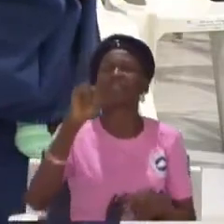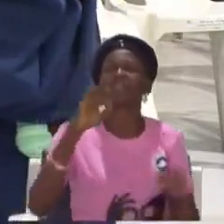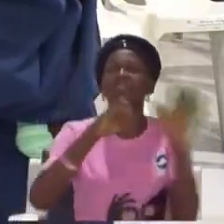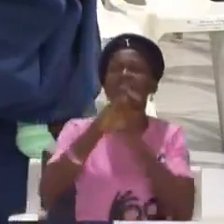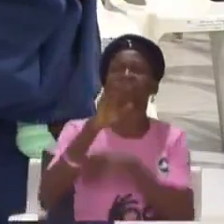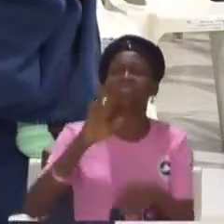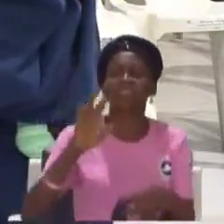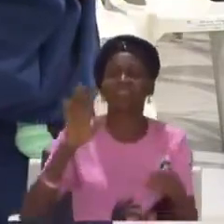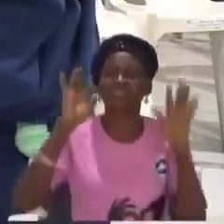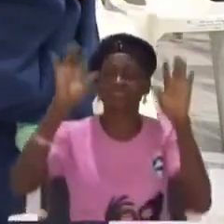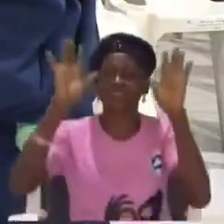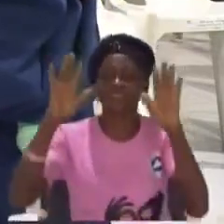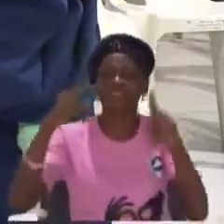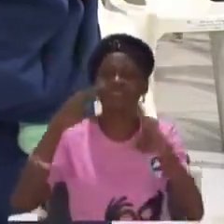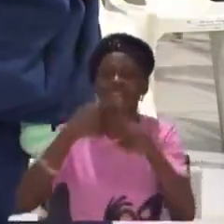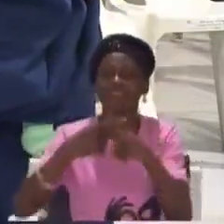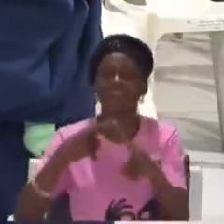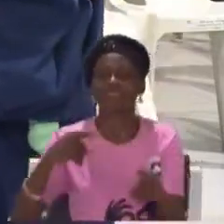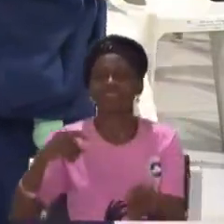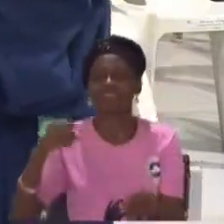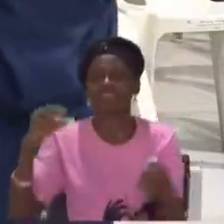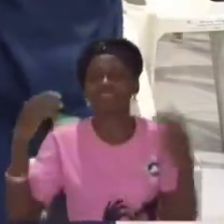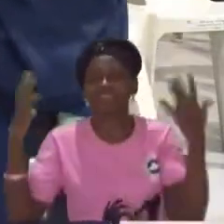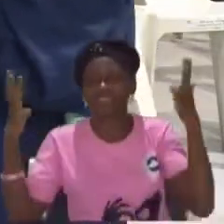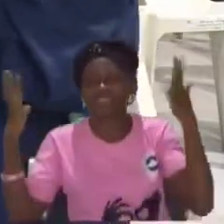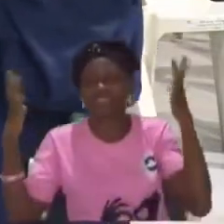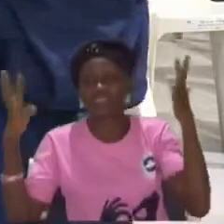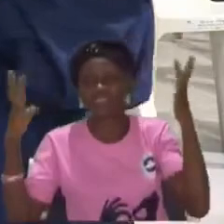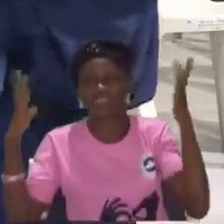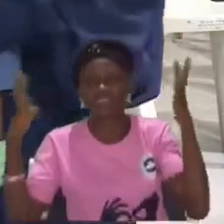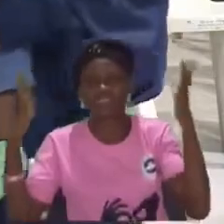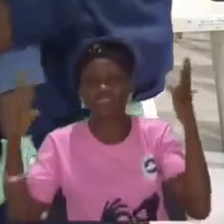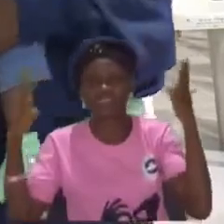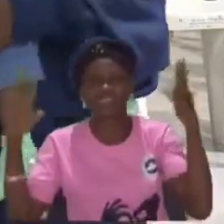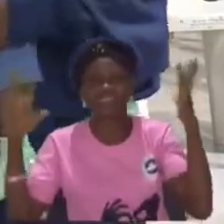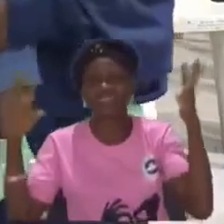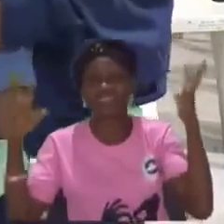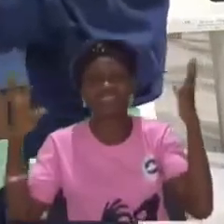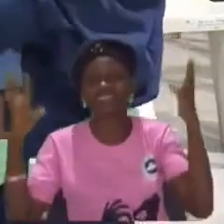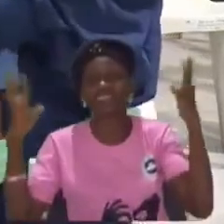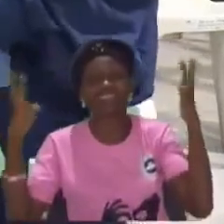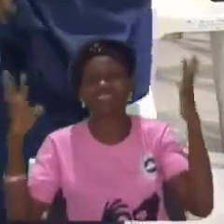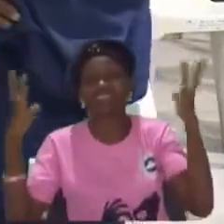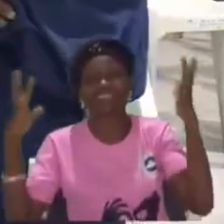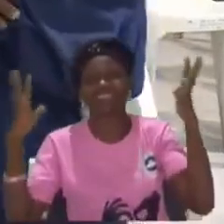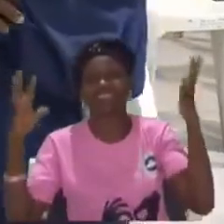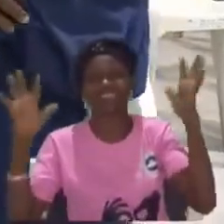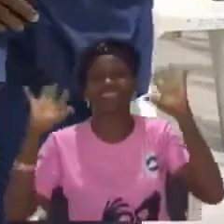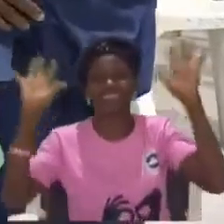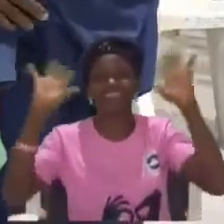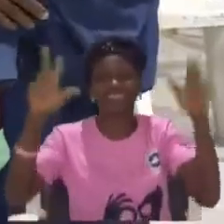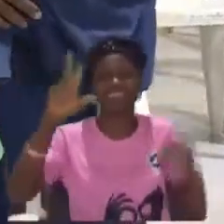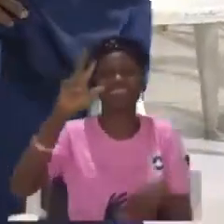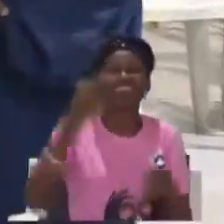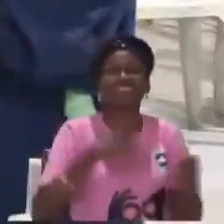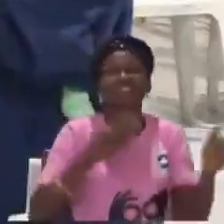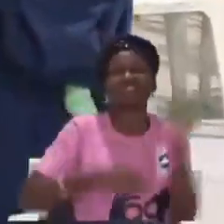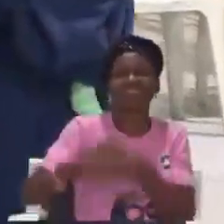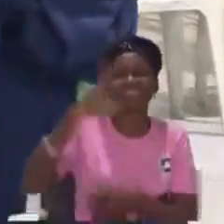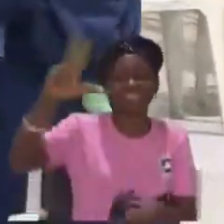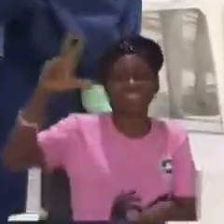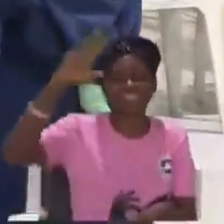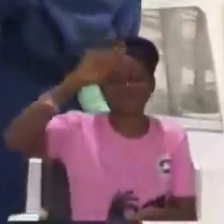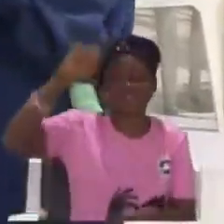Wonders, Wellington, Olashupo. I return all the glory back to Jesus. Who did